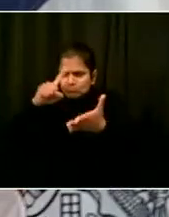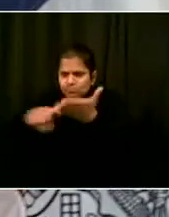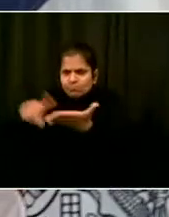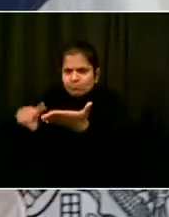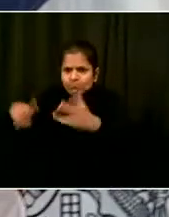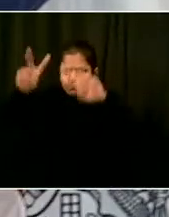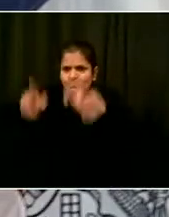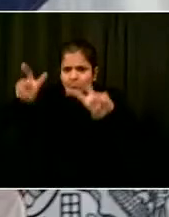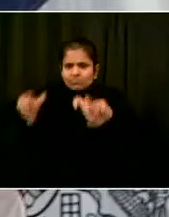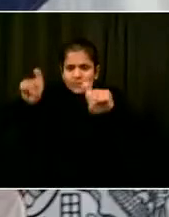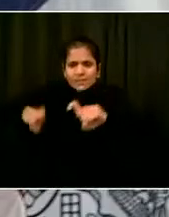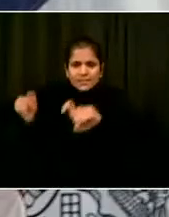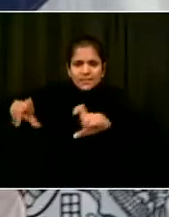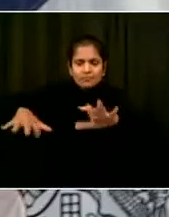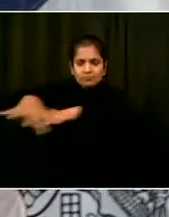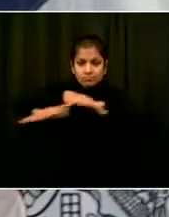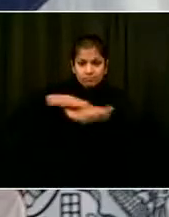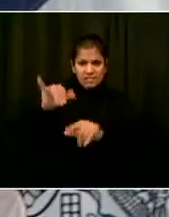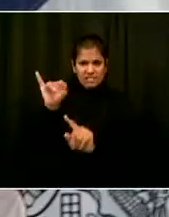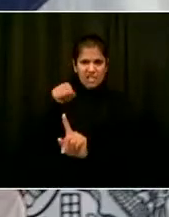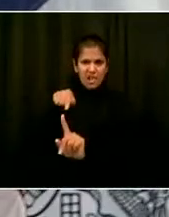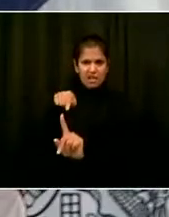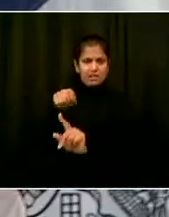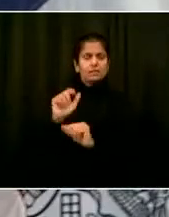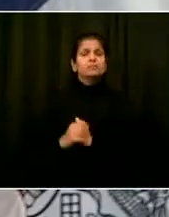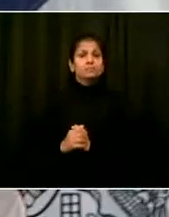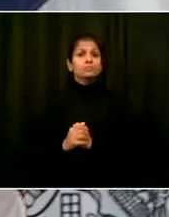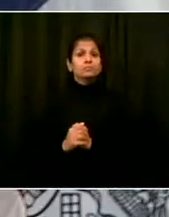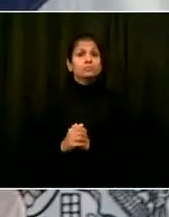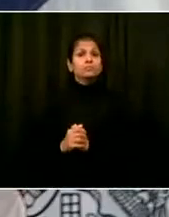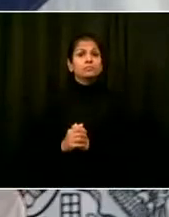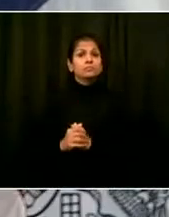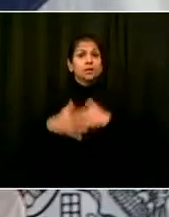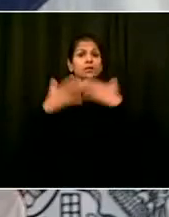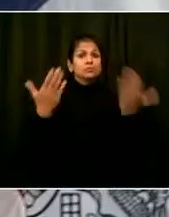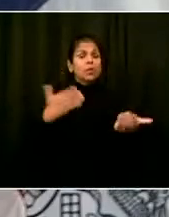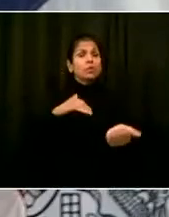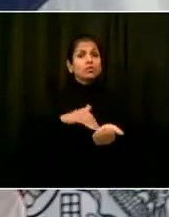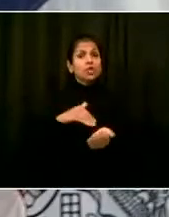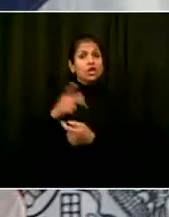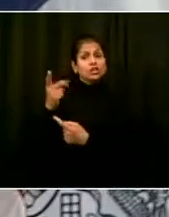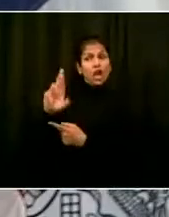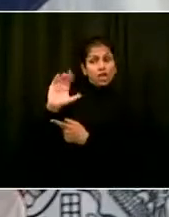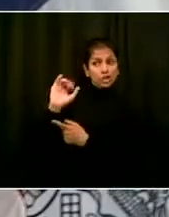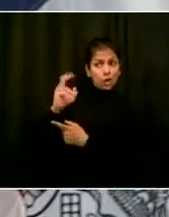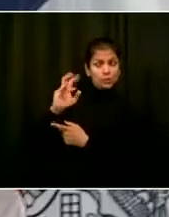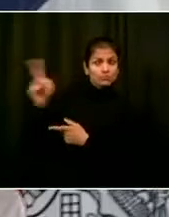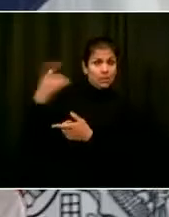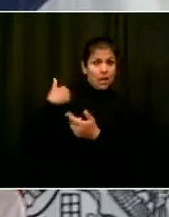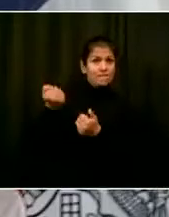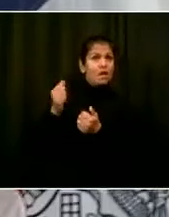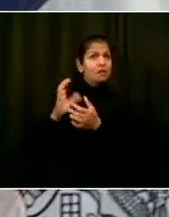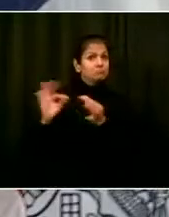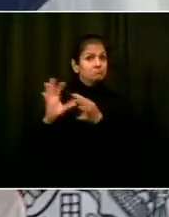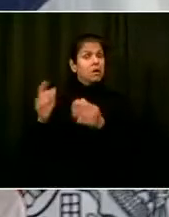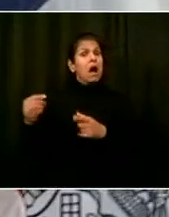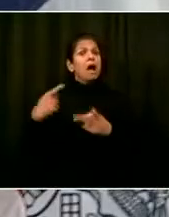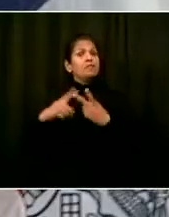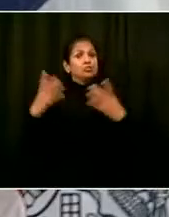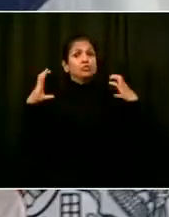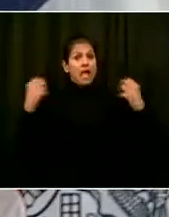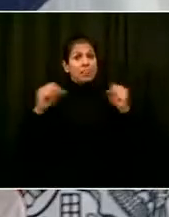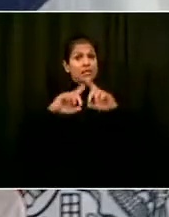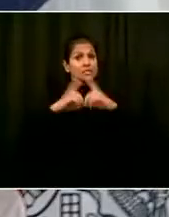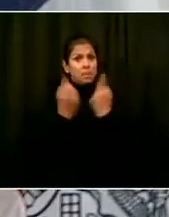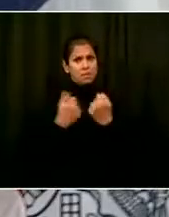is uh with Dr Choy and Health Department um I do think we can redouble our efforts for example if a store gets